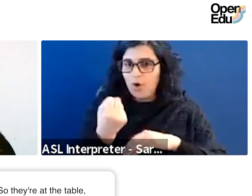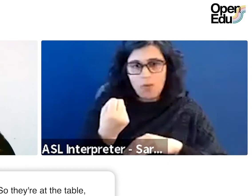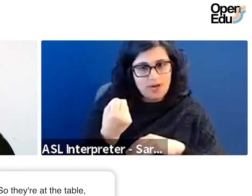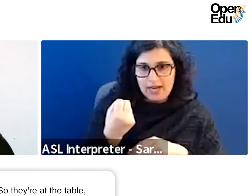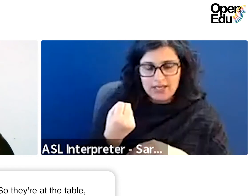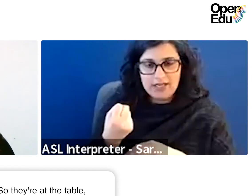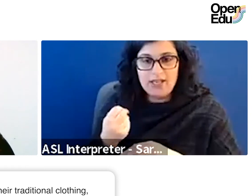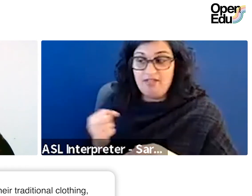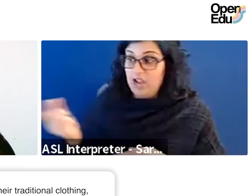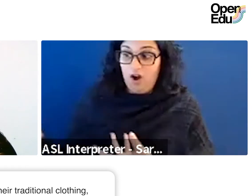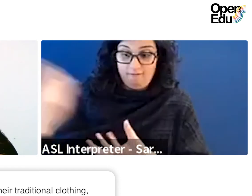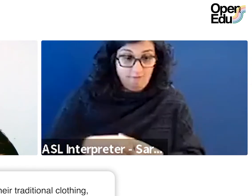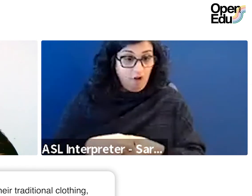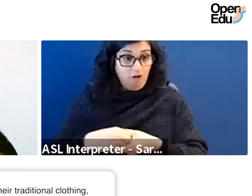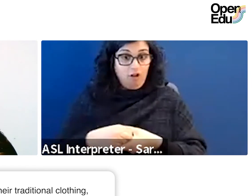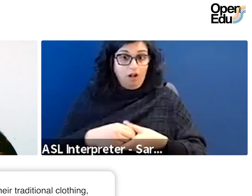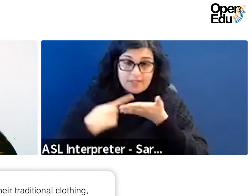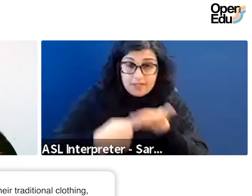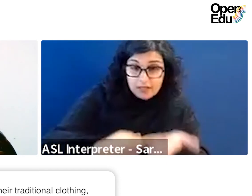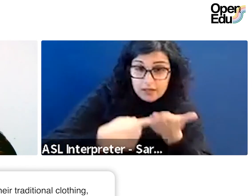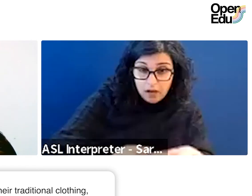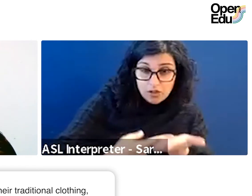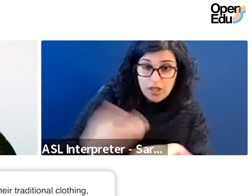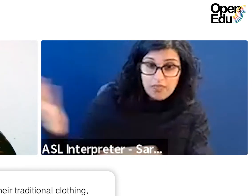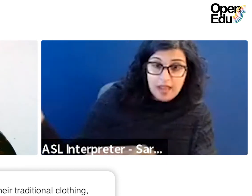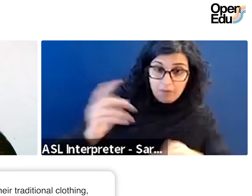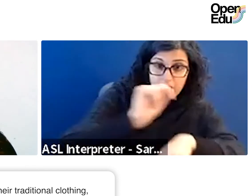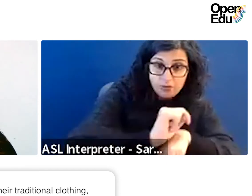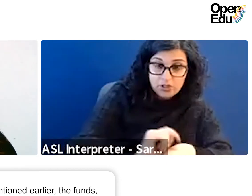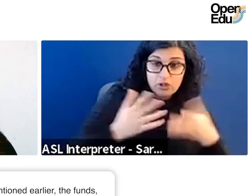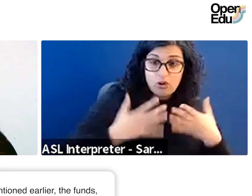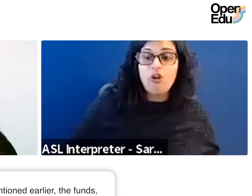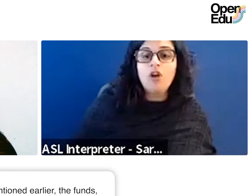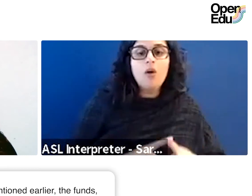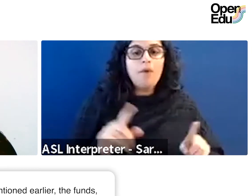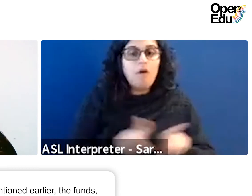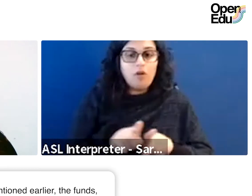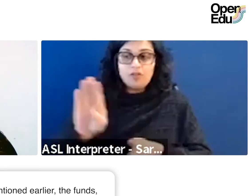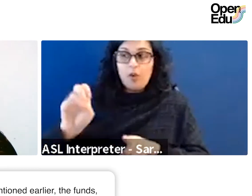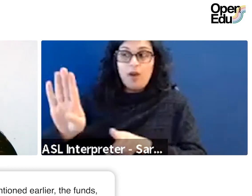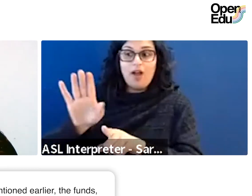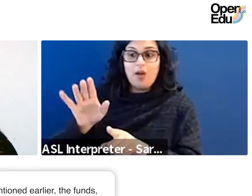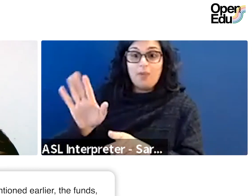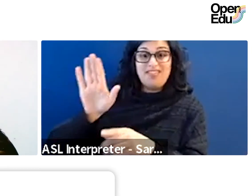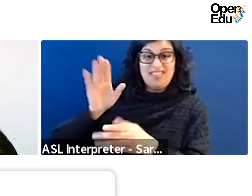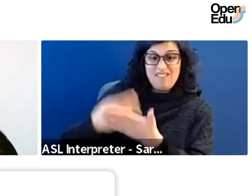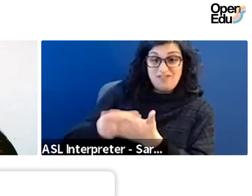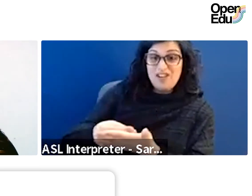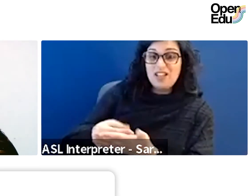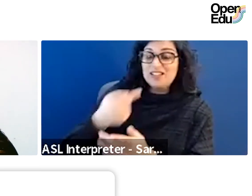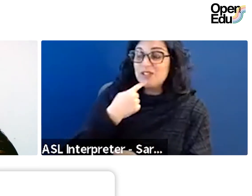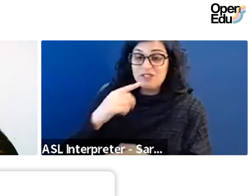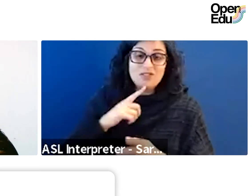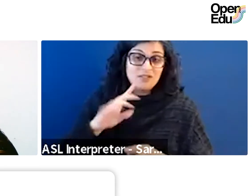table, they bring their traditional clothing, but also the funds that Bob had mentioned earlier, some of this funds will go back